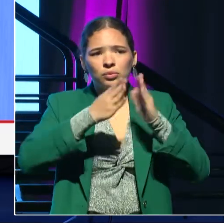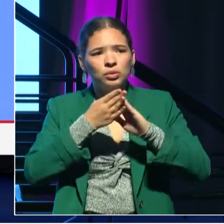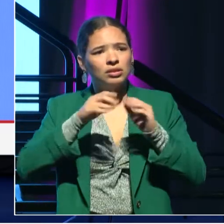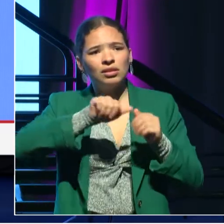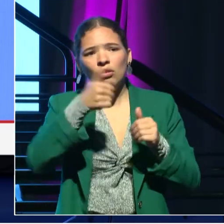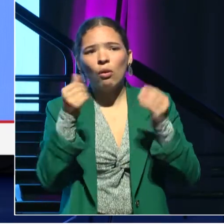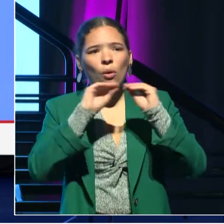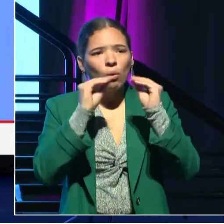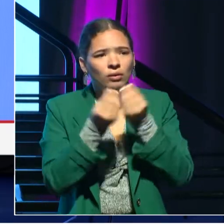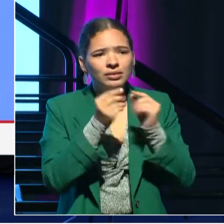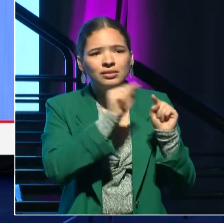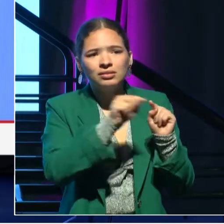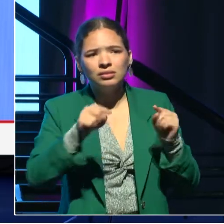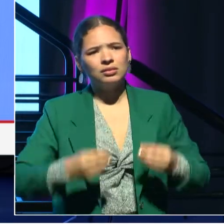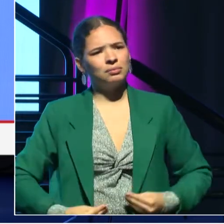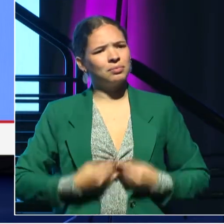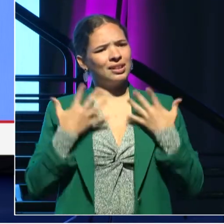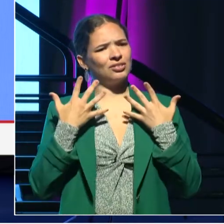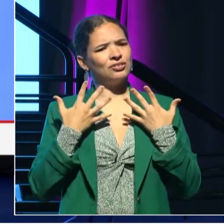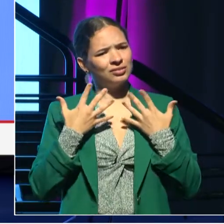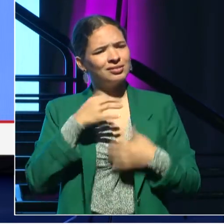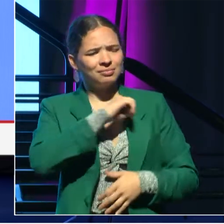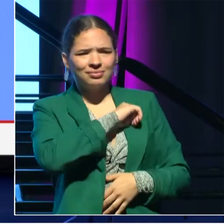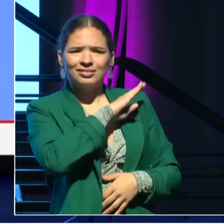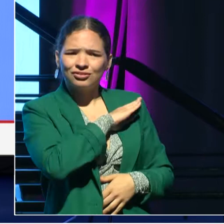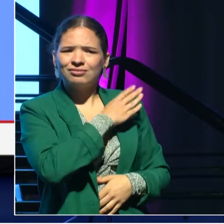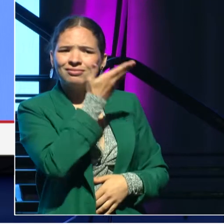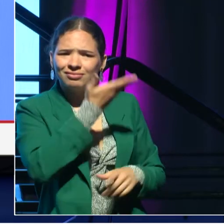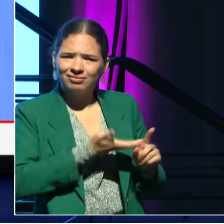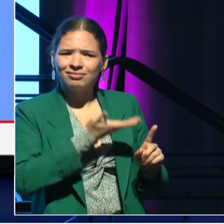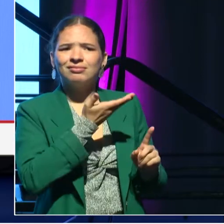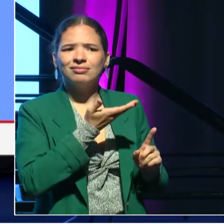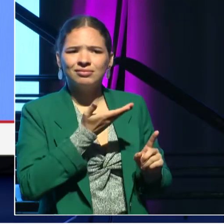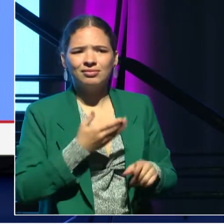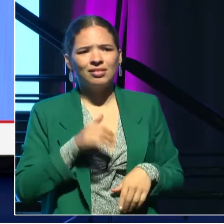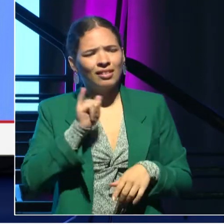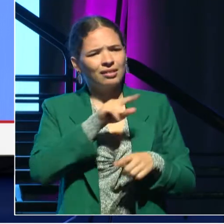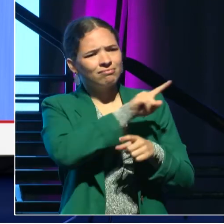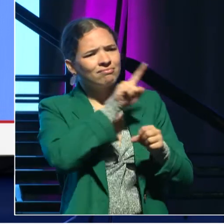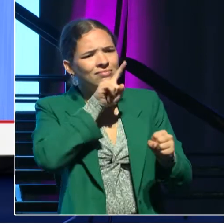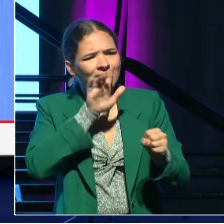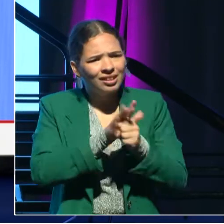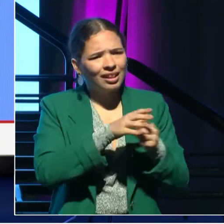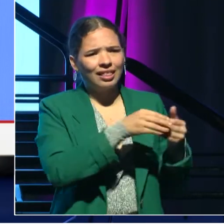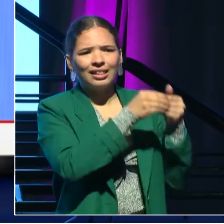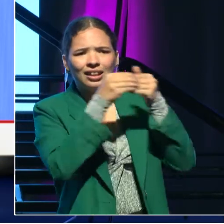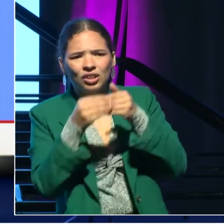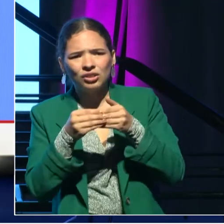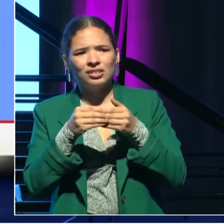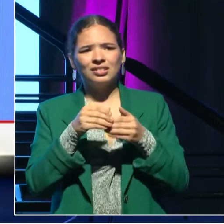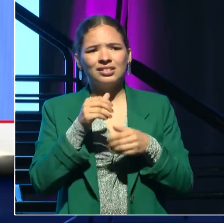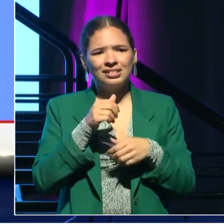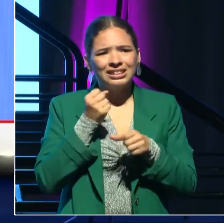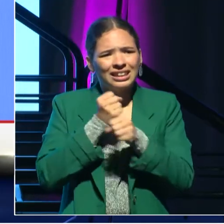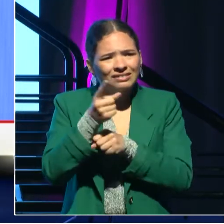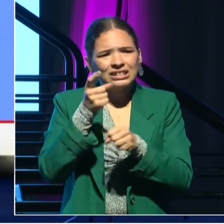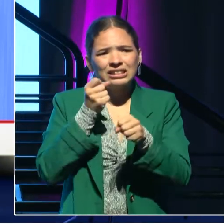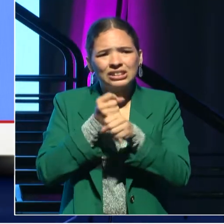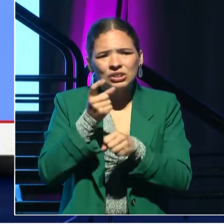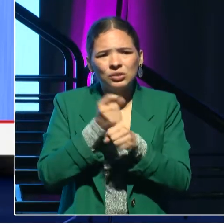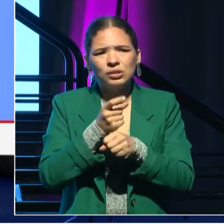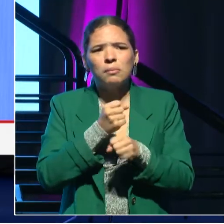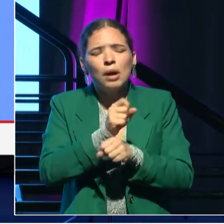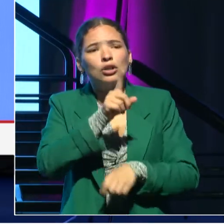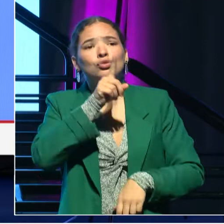by our mayor's commitment and leadership and lean in year after year to ensure that our residents get the